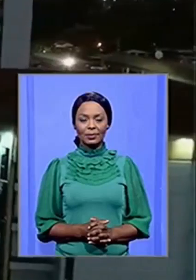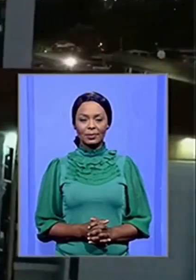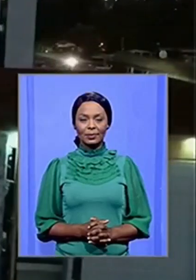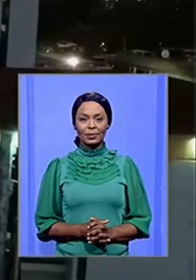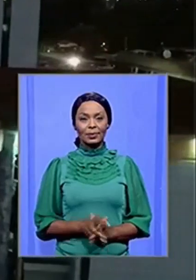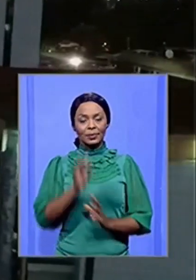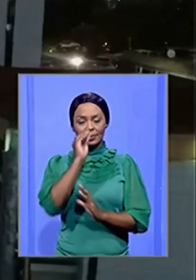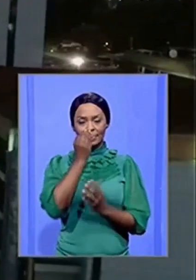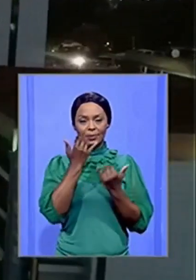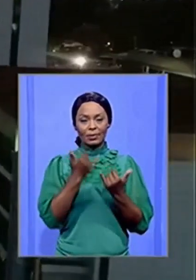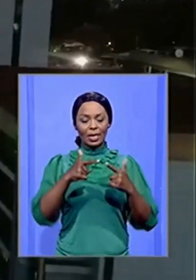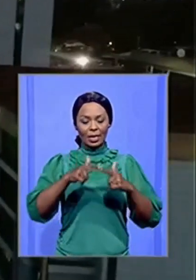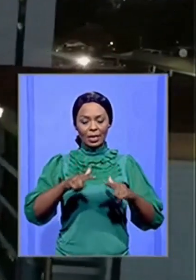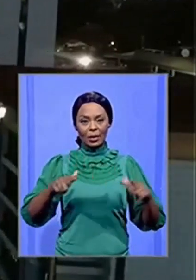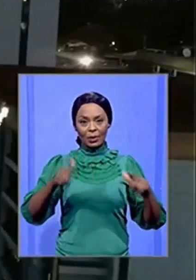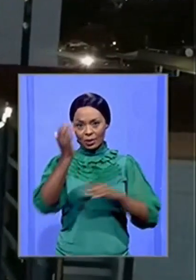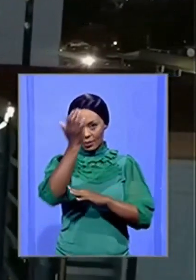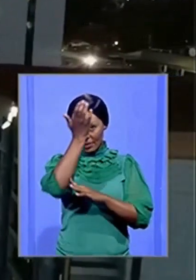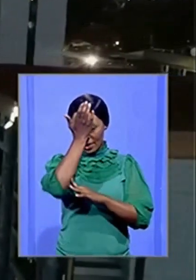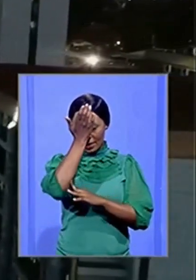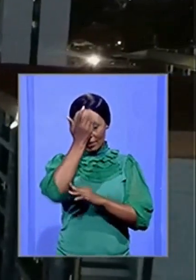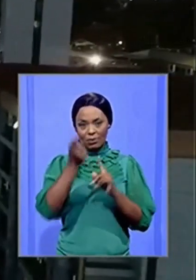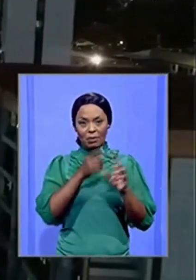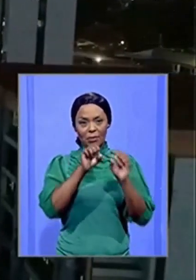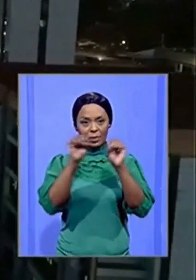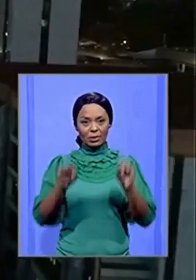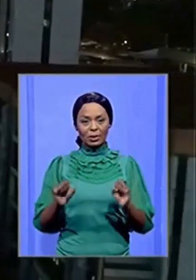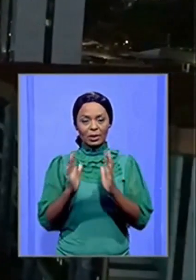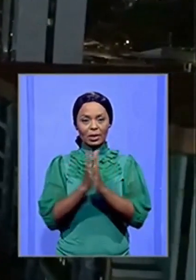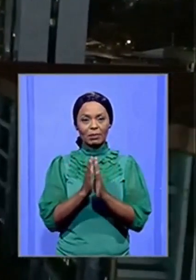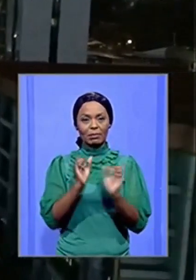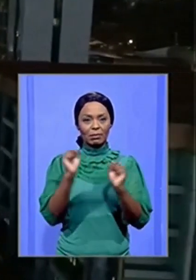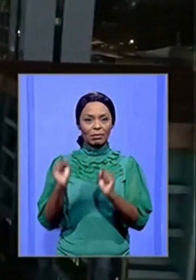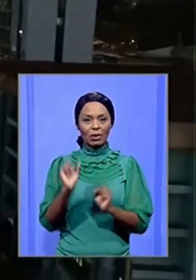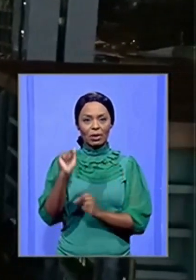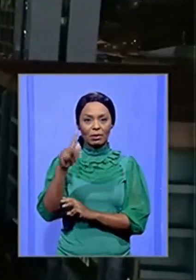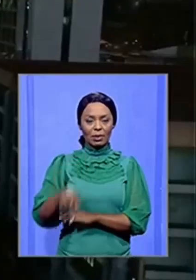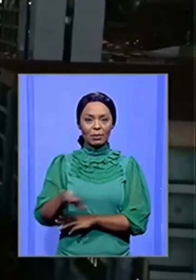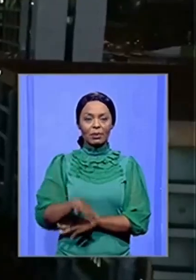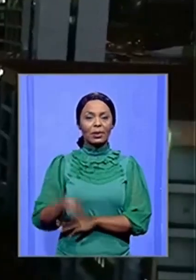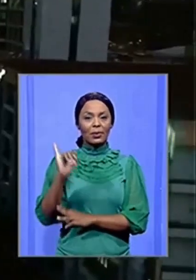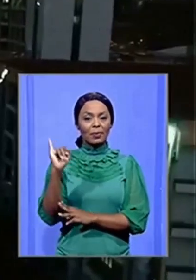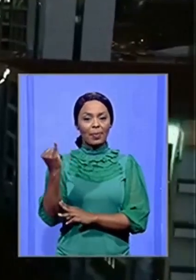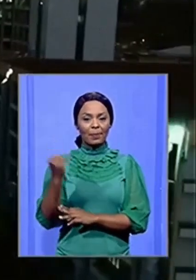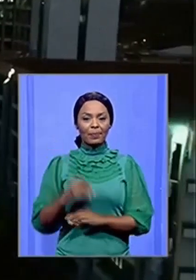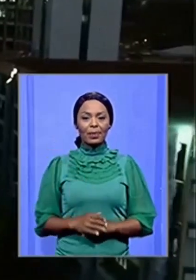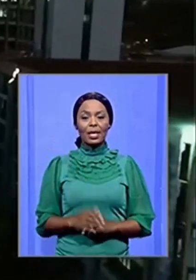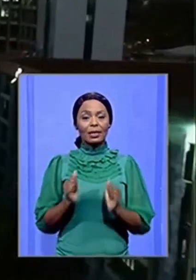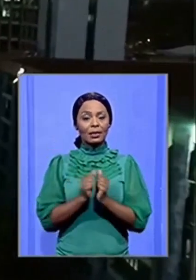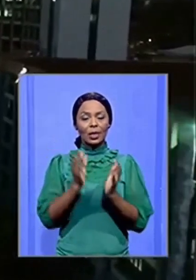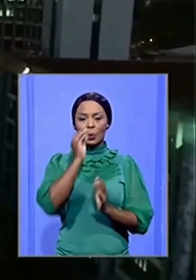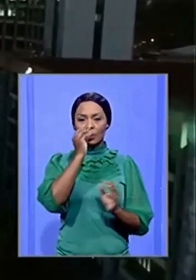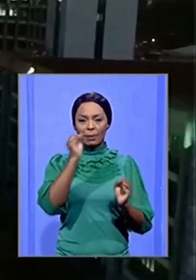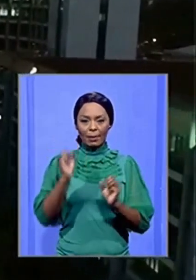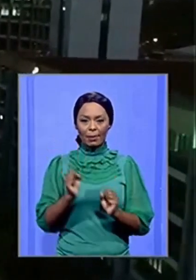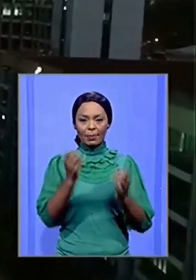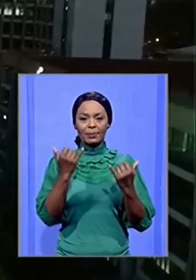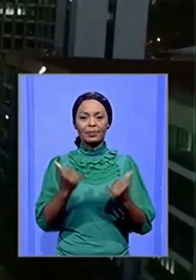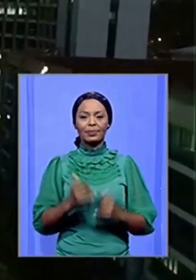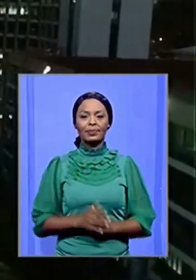Ditabeng tša leleme la Sepedi go tšwa meagong ya kgašo re gaša thwi go tšwa Studio 10 ka Auckland Park, Johannesburg. Re thoma pele ka dihlogo tša